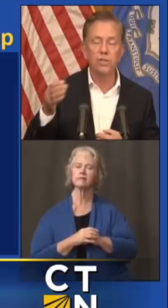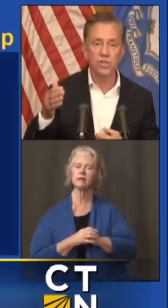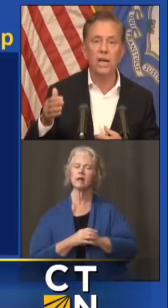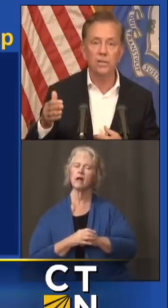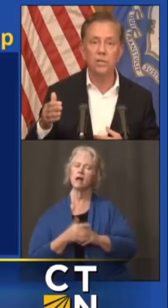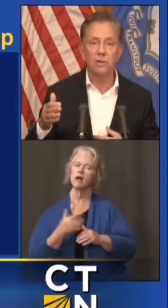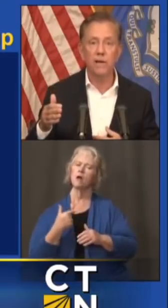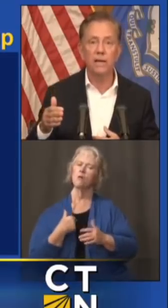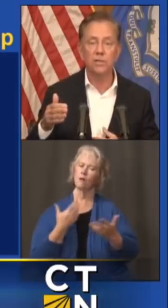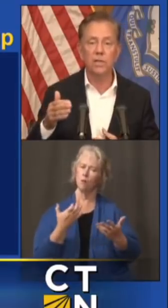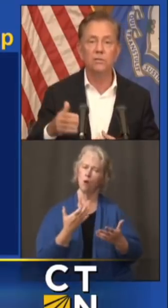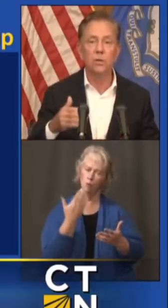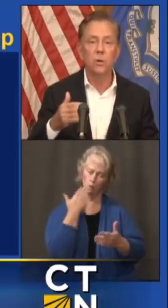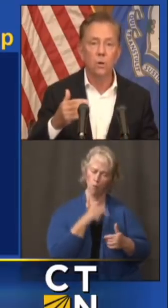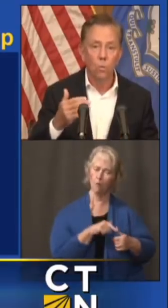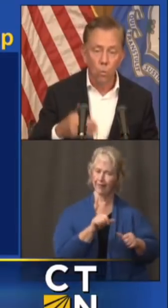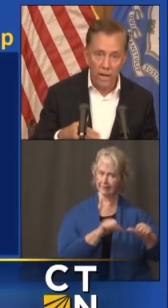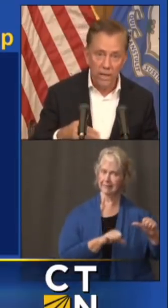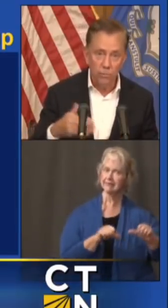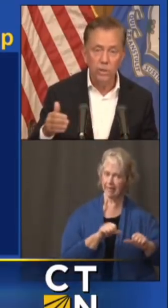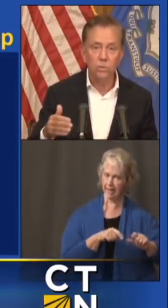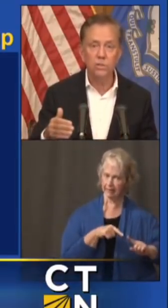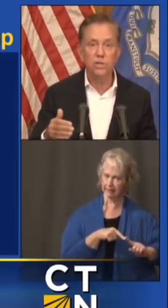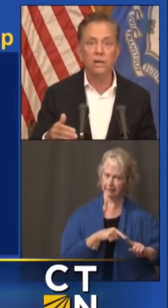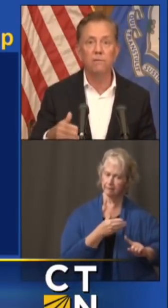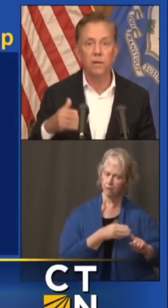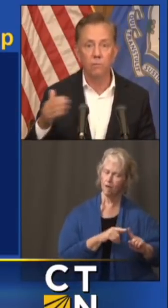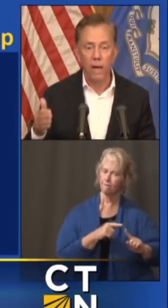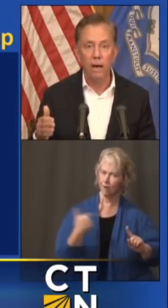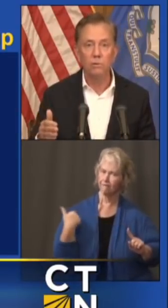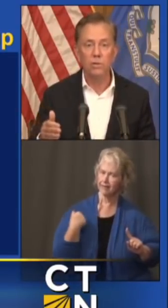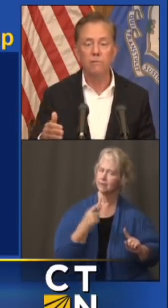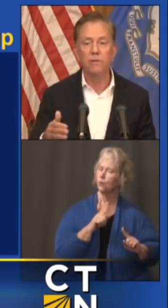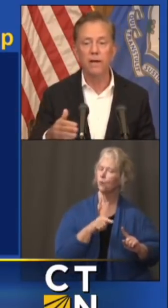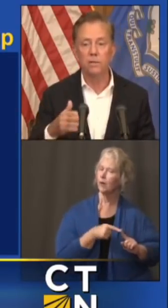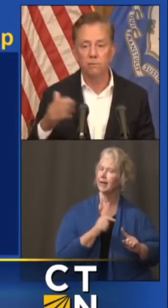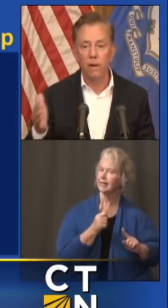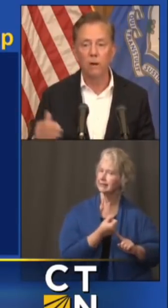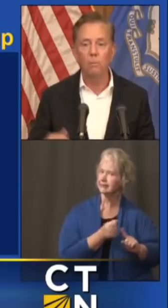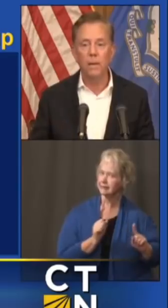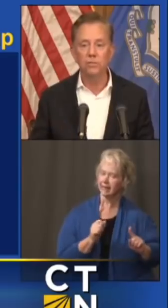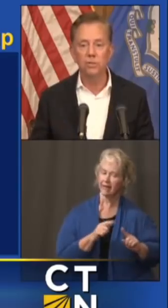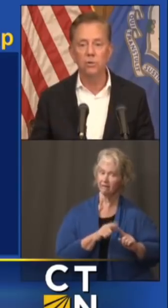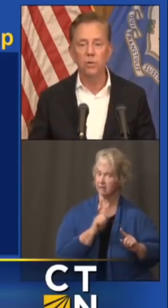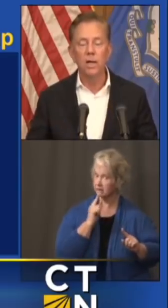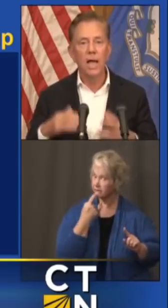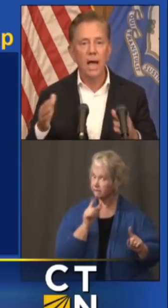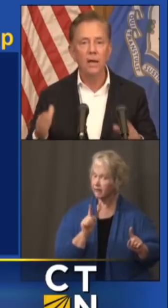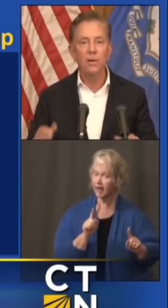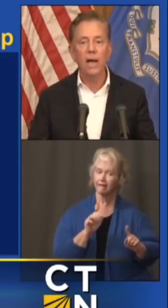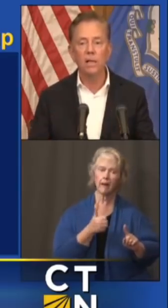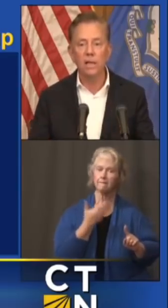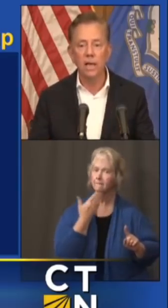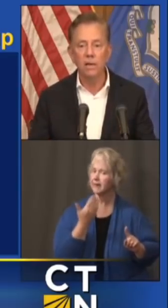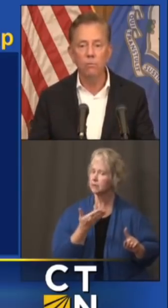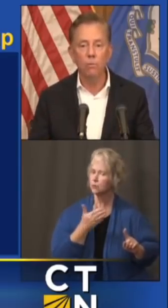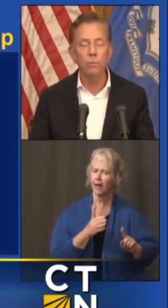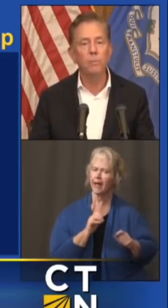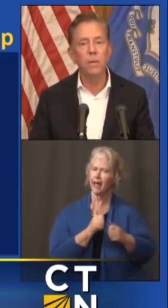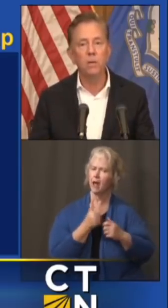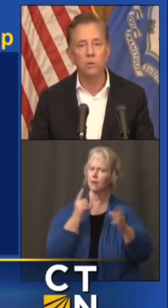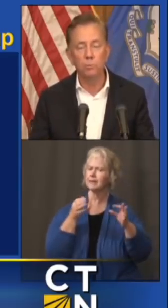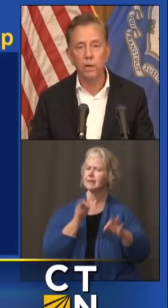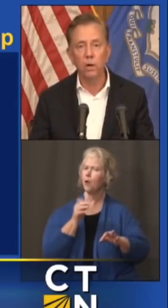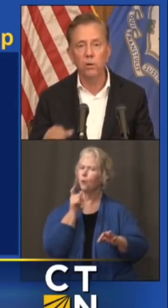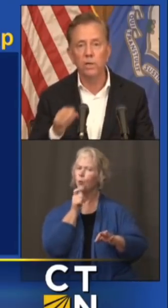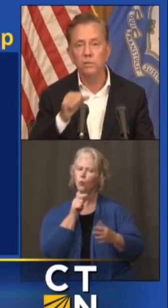is just the science of the vaccines. When can we do it safely? How is it effective? How best to do it? How you allocate? What would